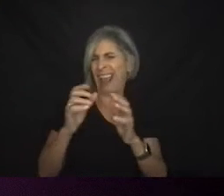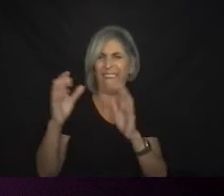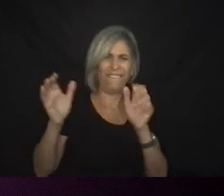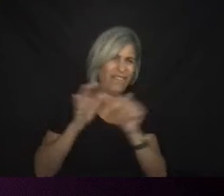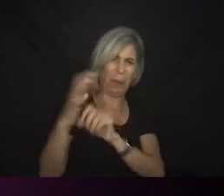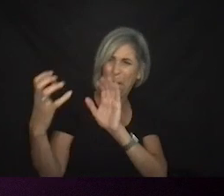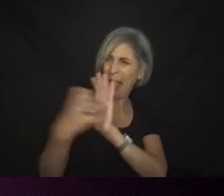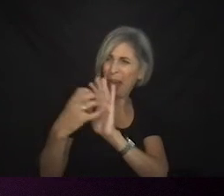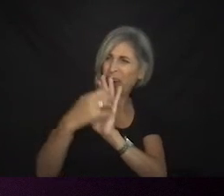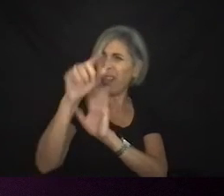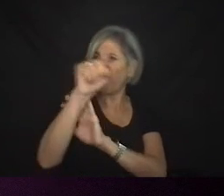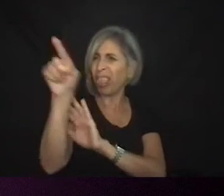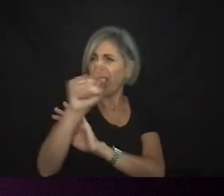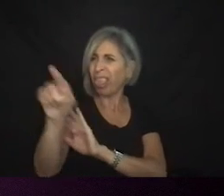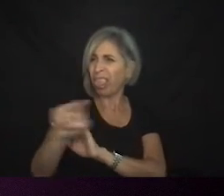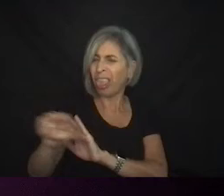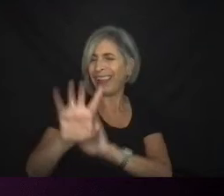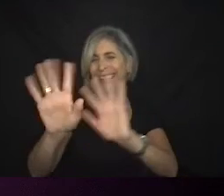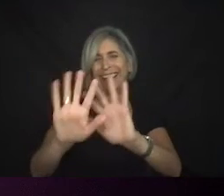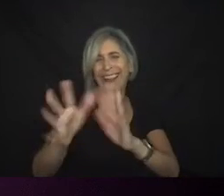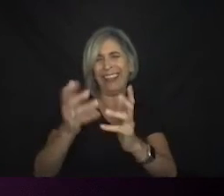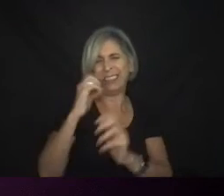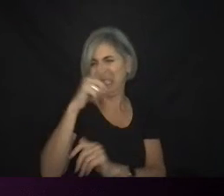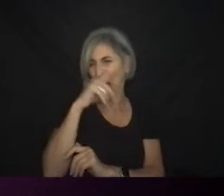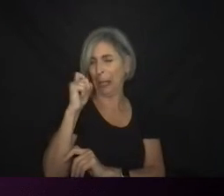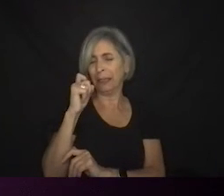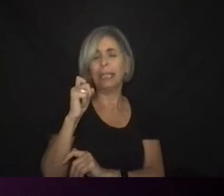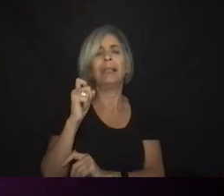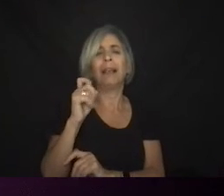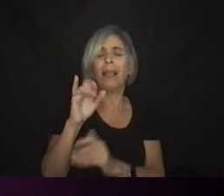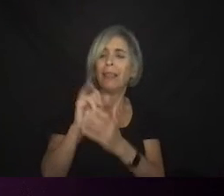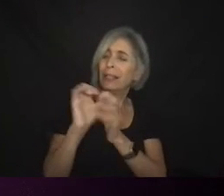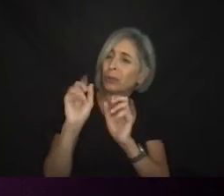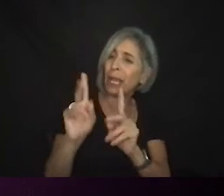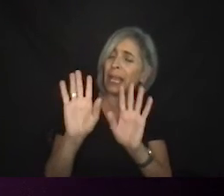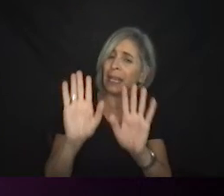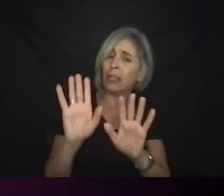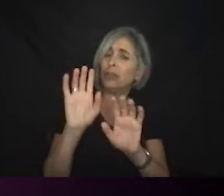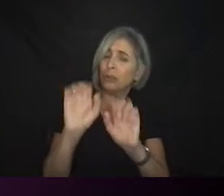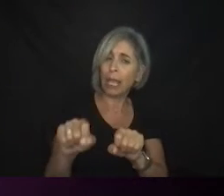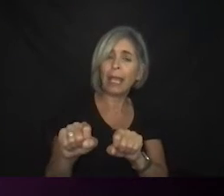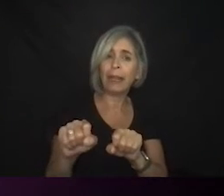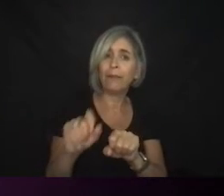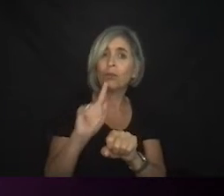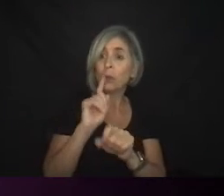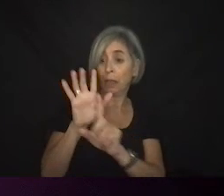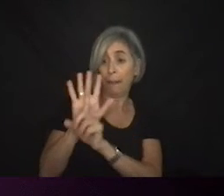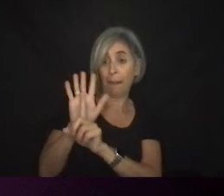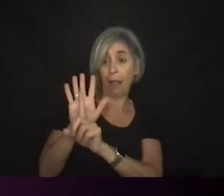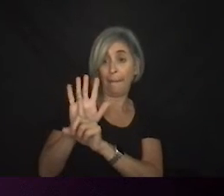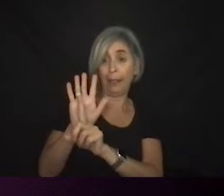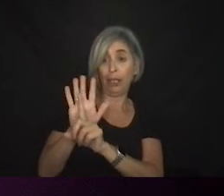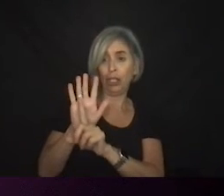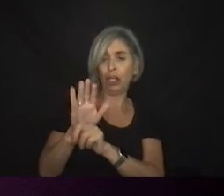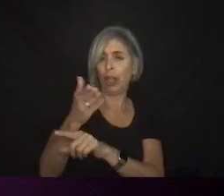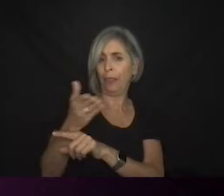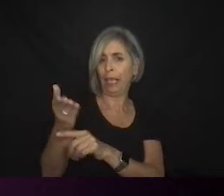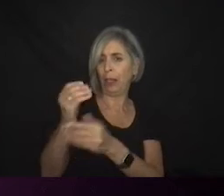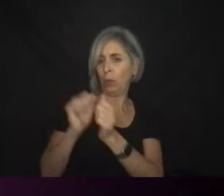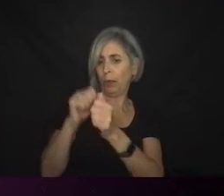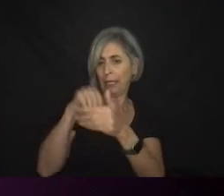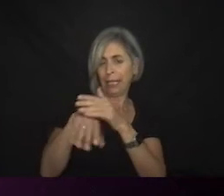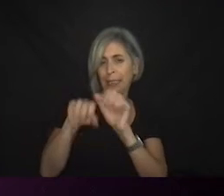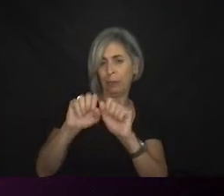of underlined link situation, that's okay. There's this like really popular thing in the